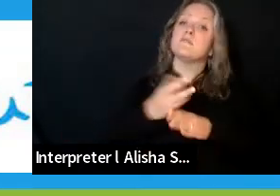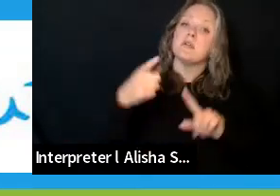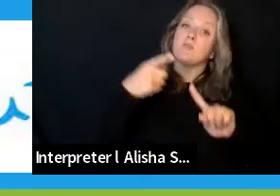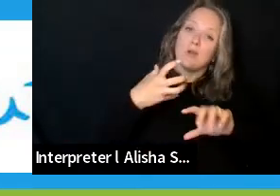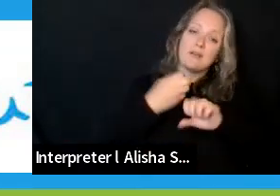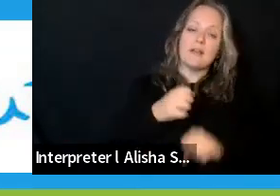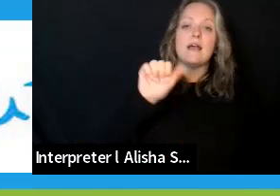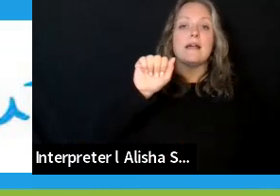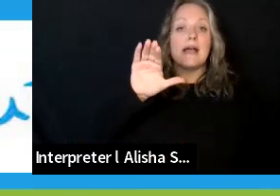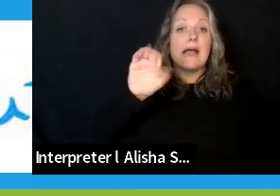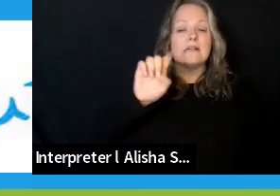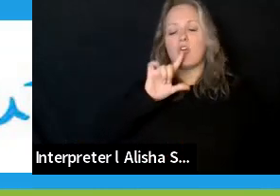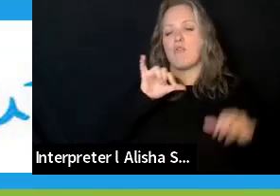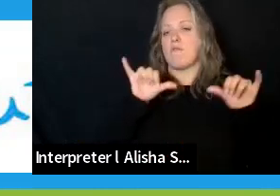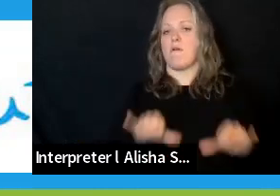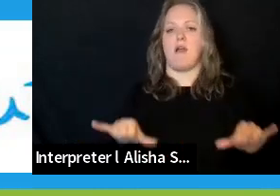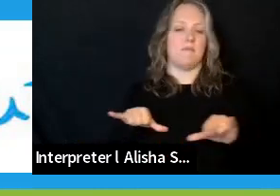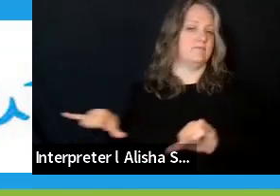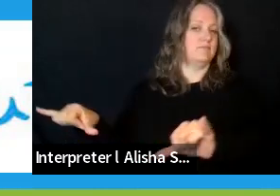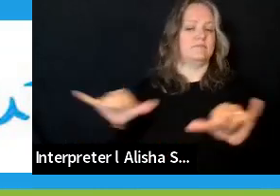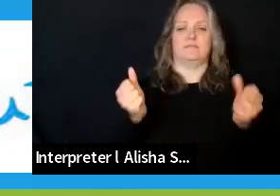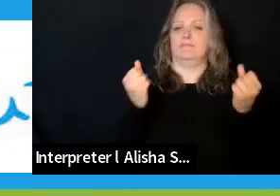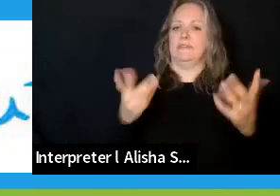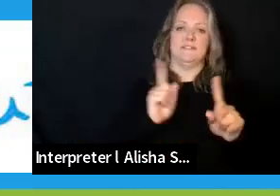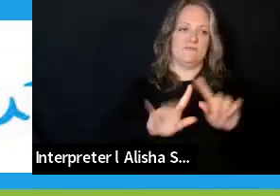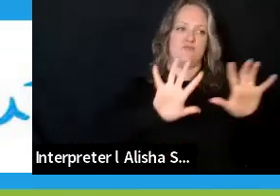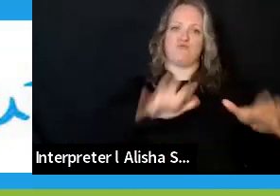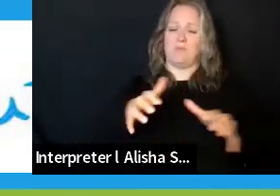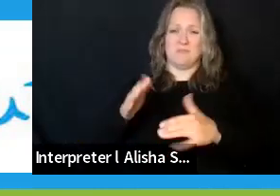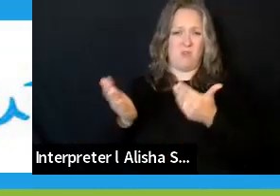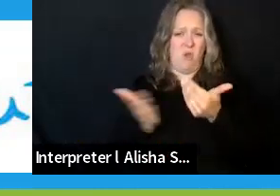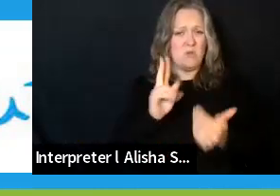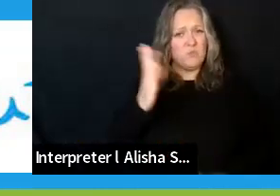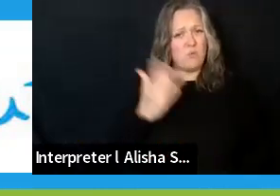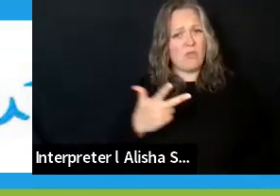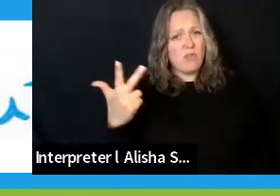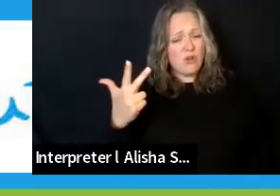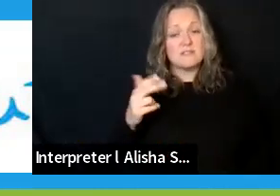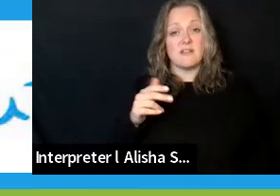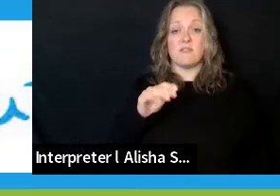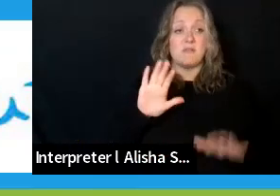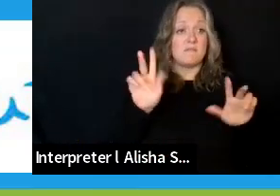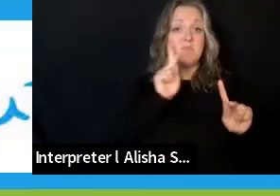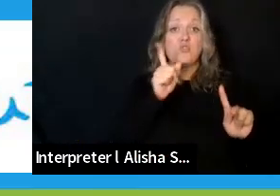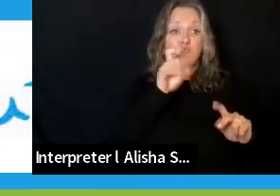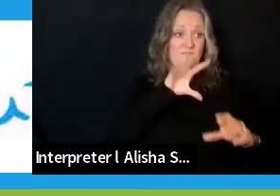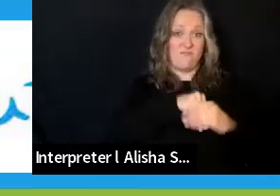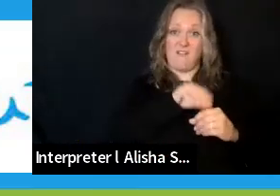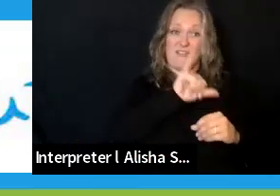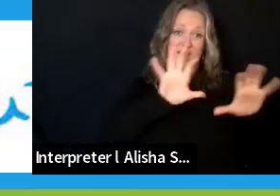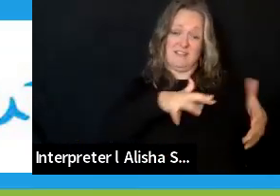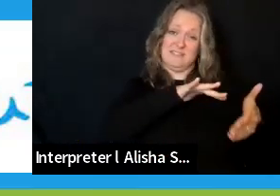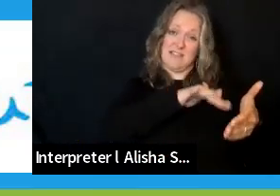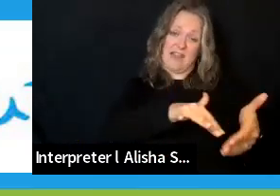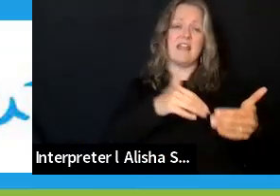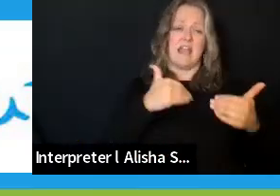common across all populations. So almost 2/3 of study participants reported at least 1 ACE, and